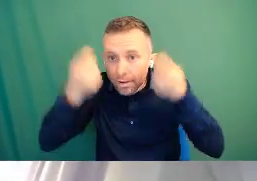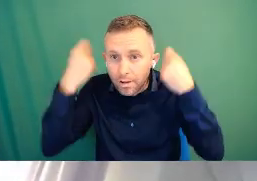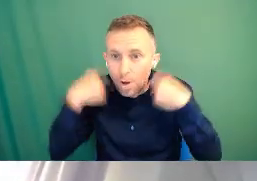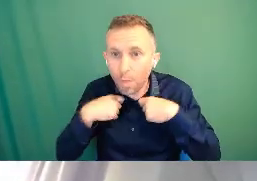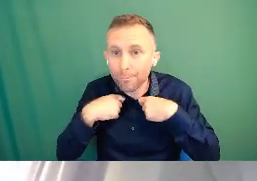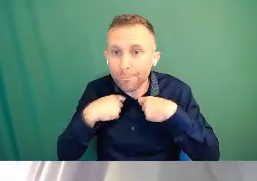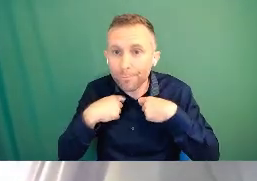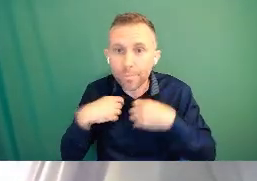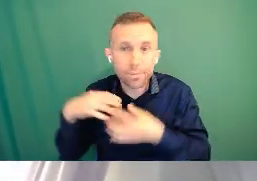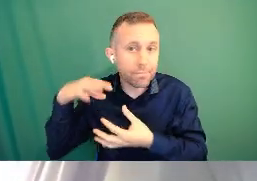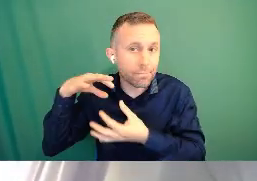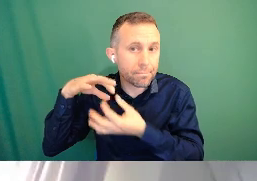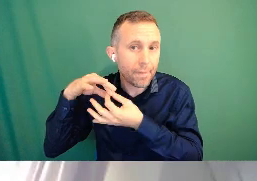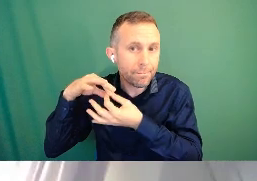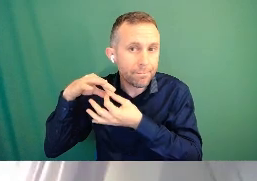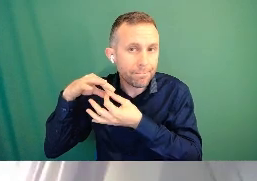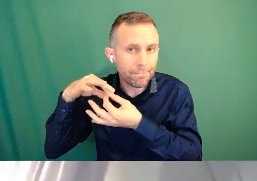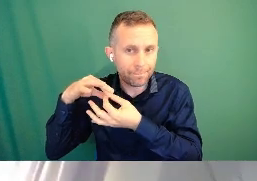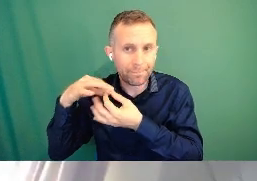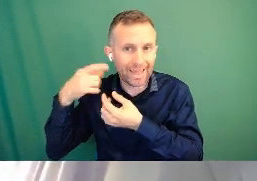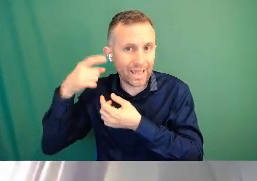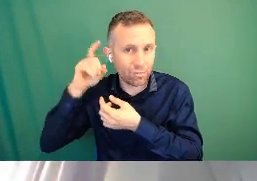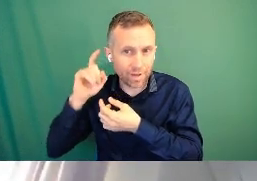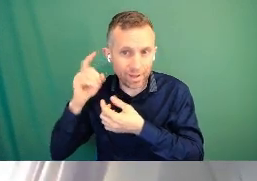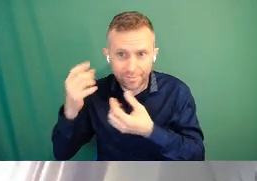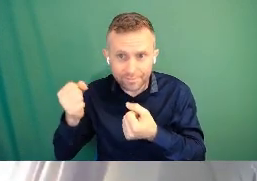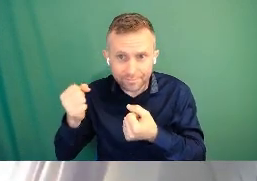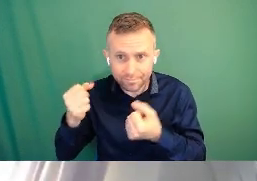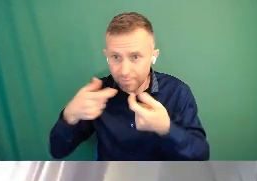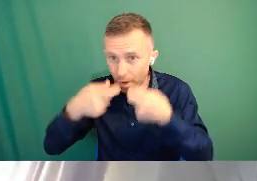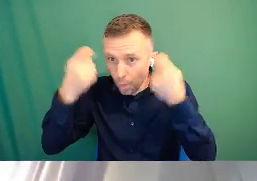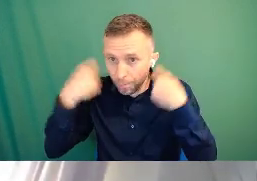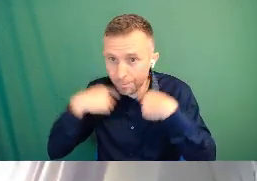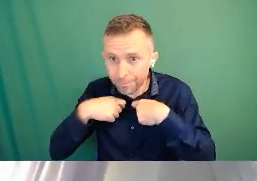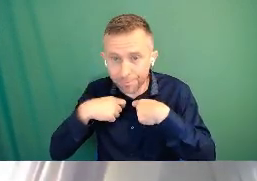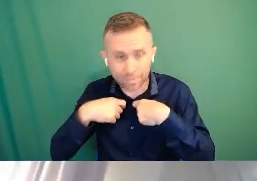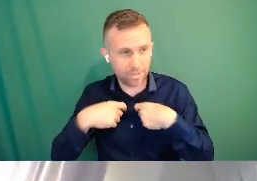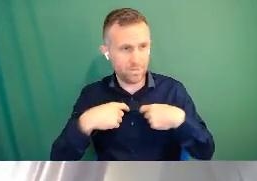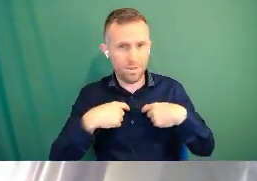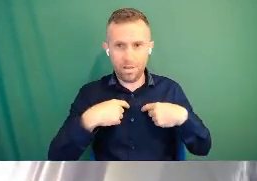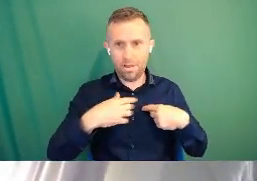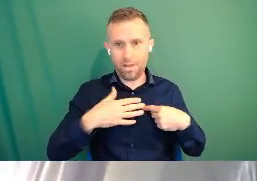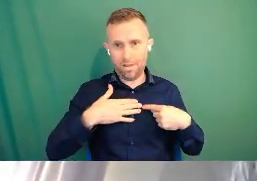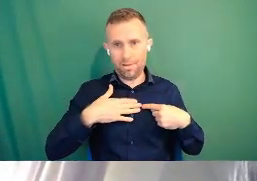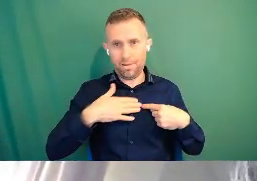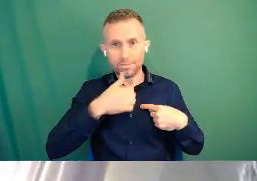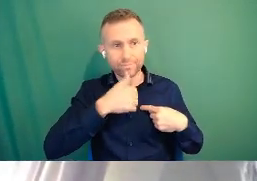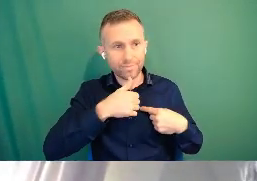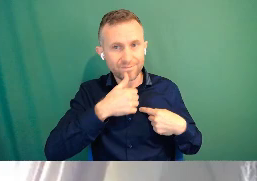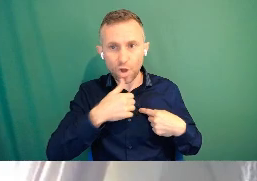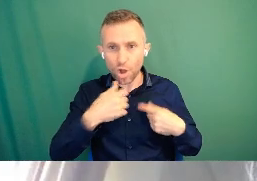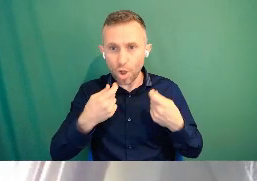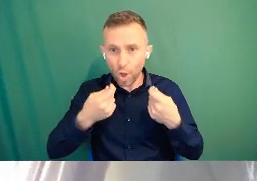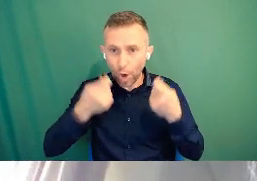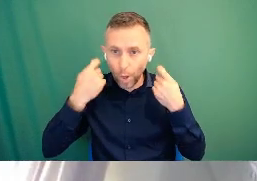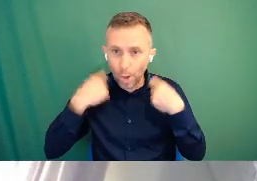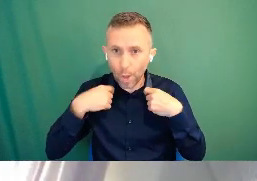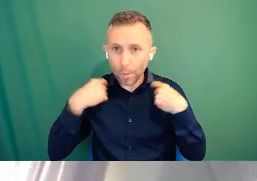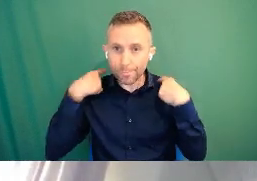any hearing loops that you can actually loop around your head and get the hearing aids to pick up? That's the thing I